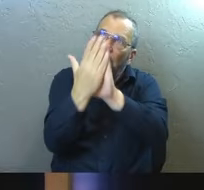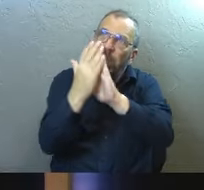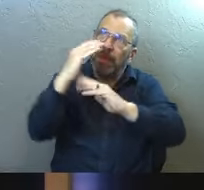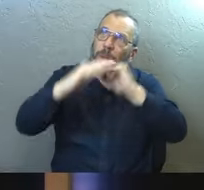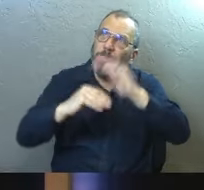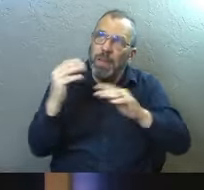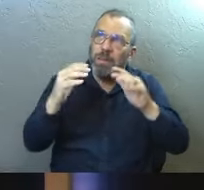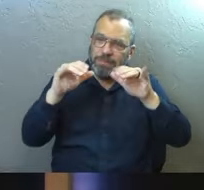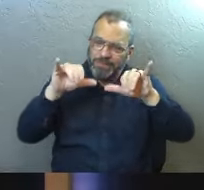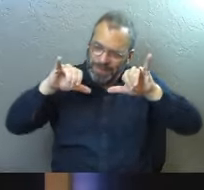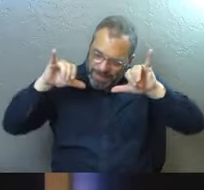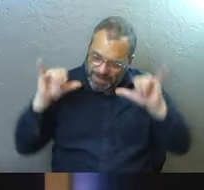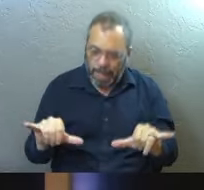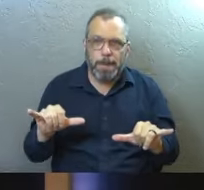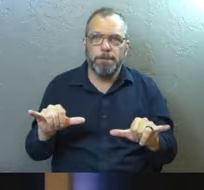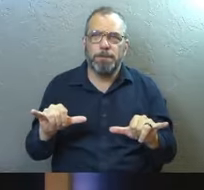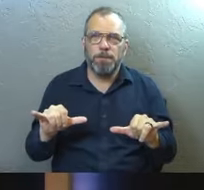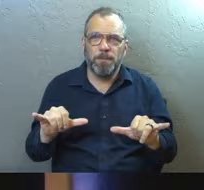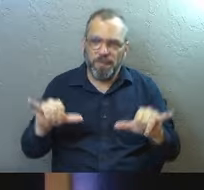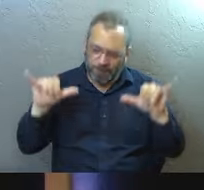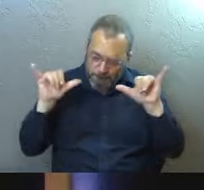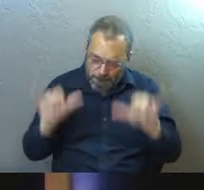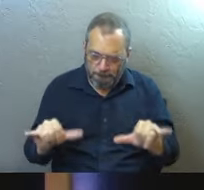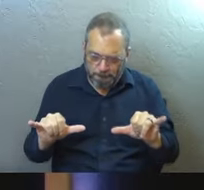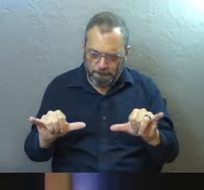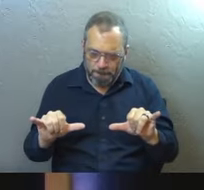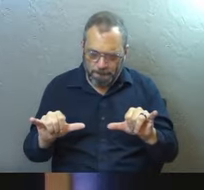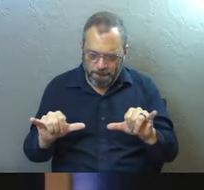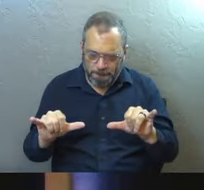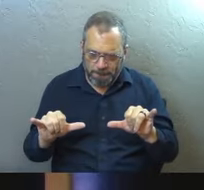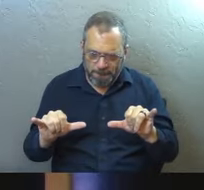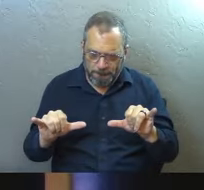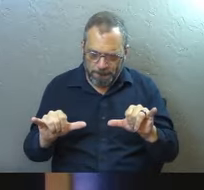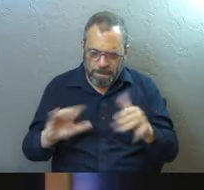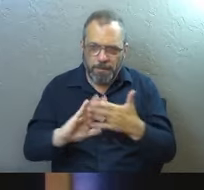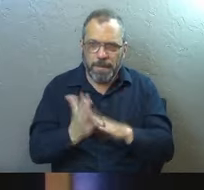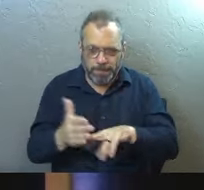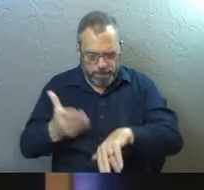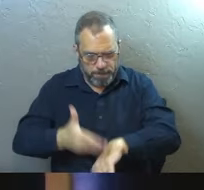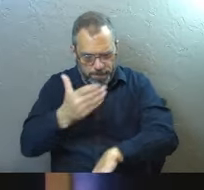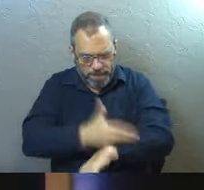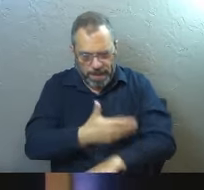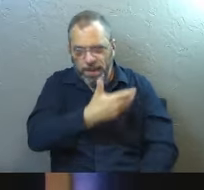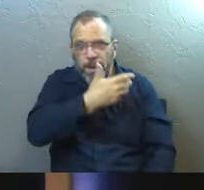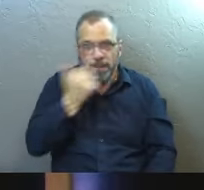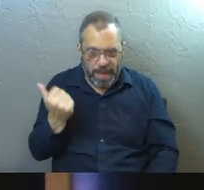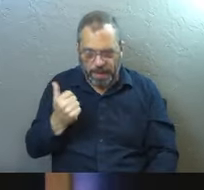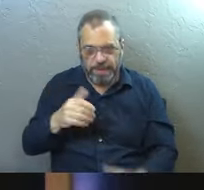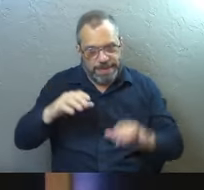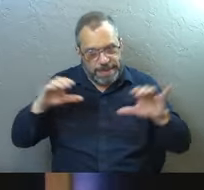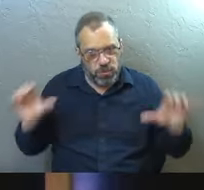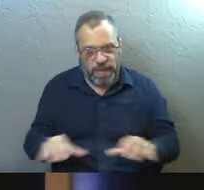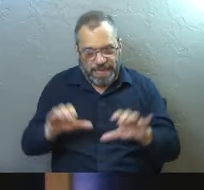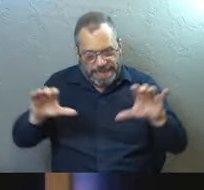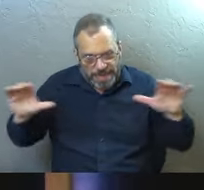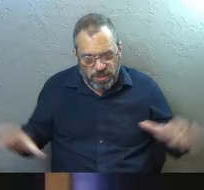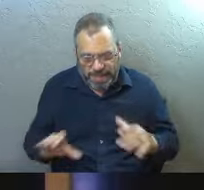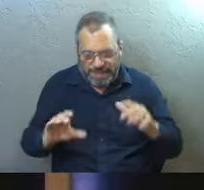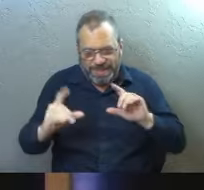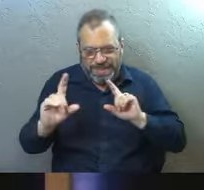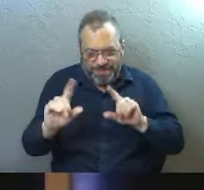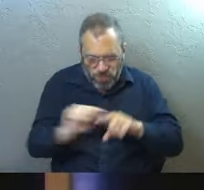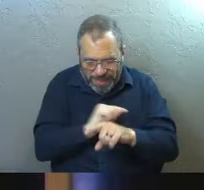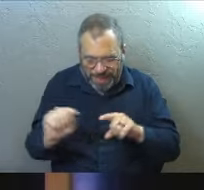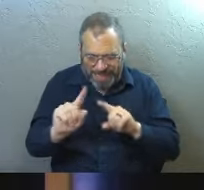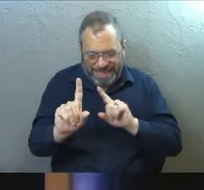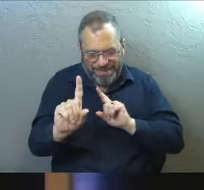relationship? We stay and we get better and we move forward. And the more that we try this, the more that we